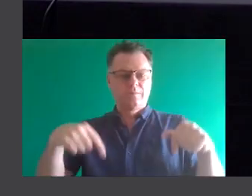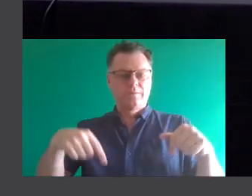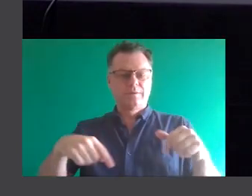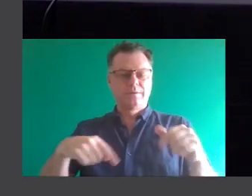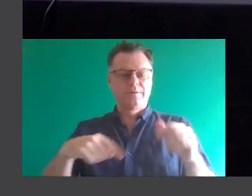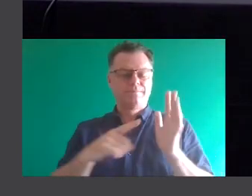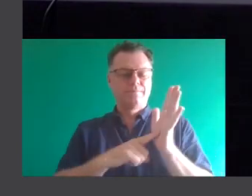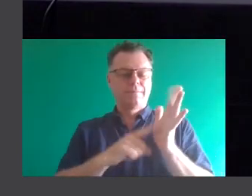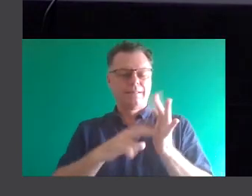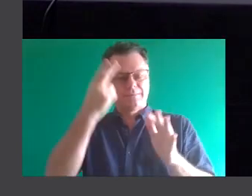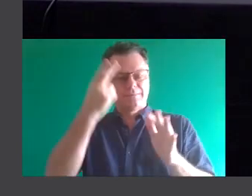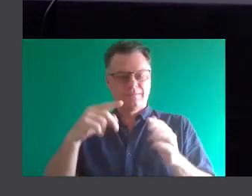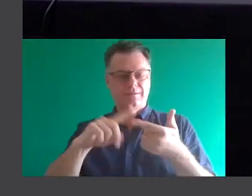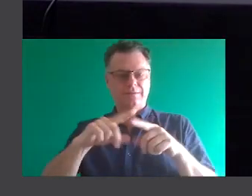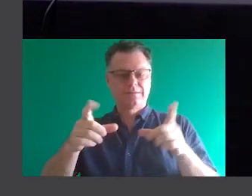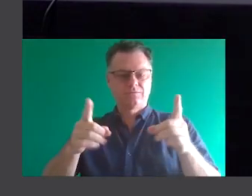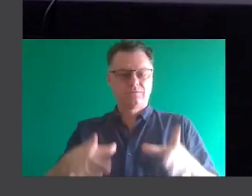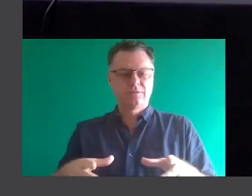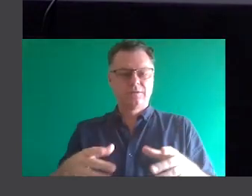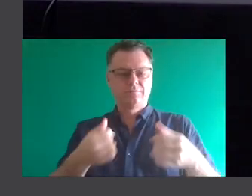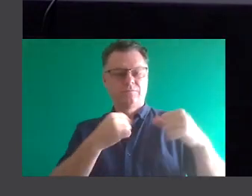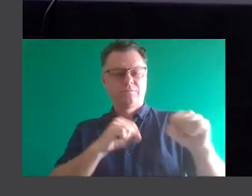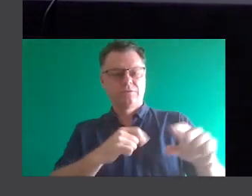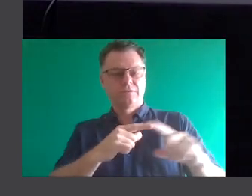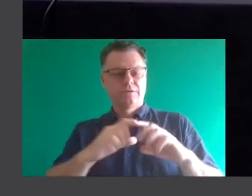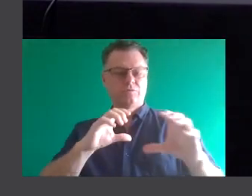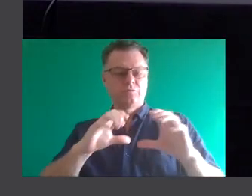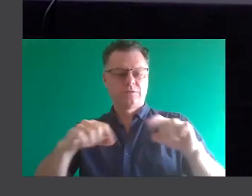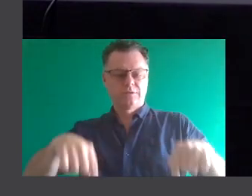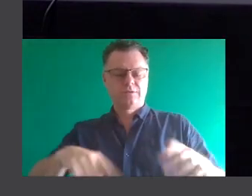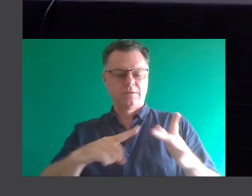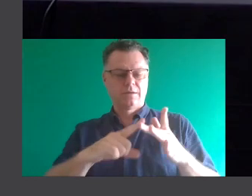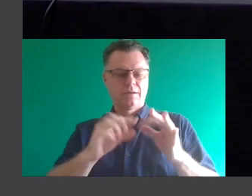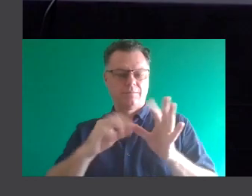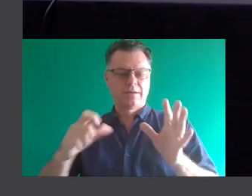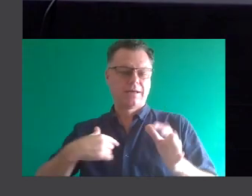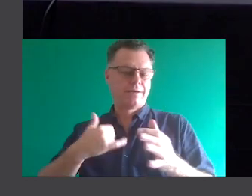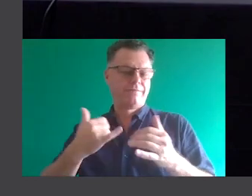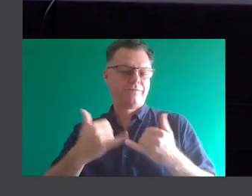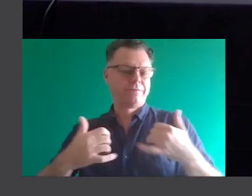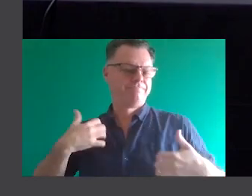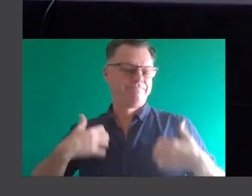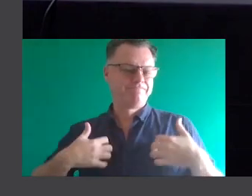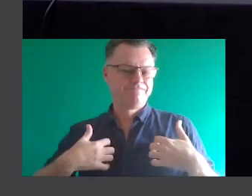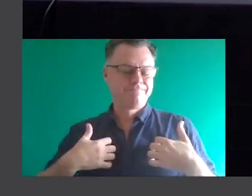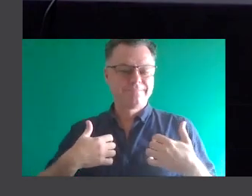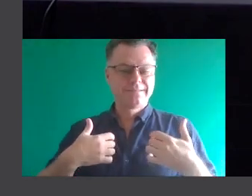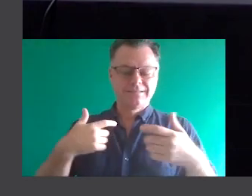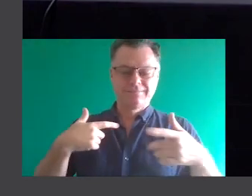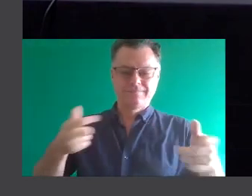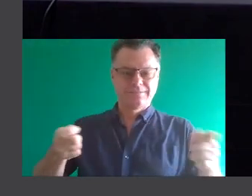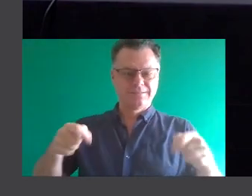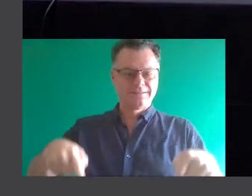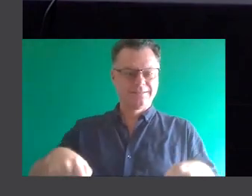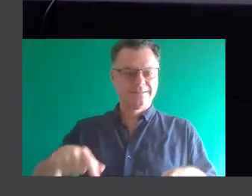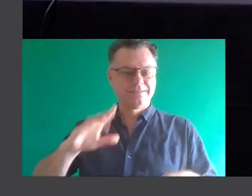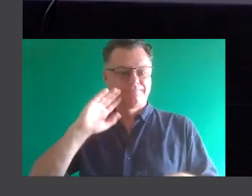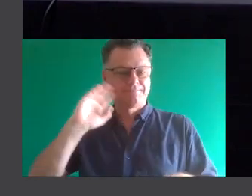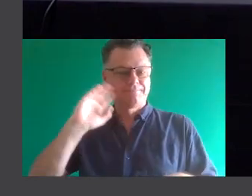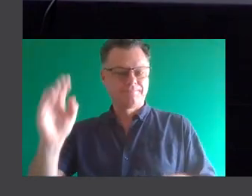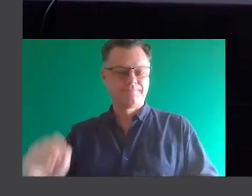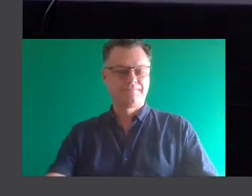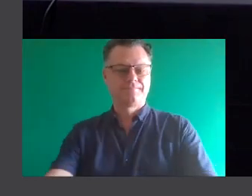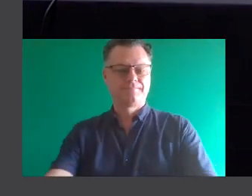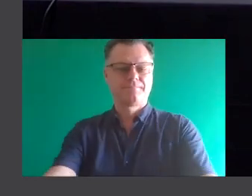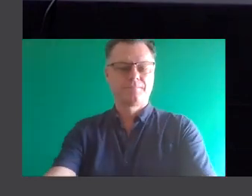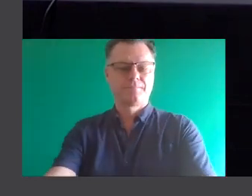Forum. I'm Linda Timothy, Executive Director, Prevention and Communication at IBAC, and I'm really pleased